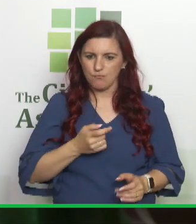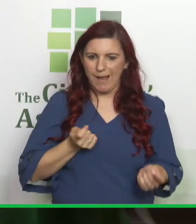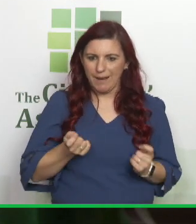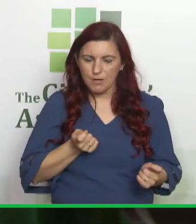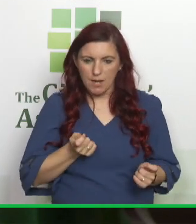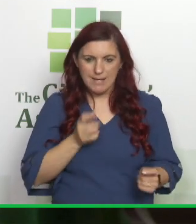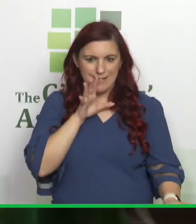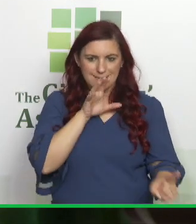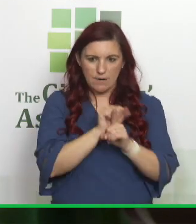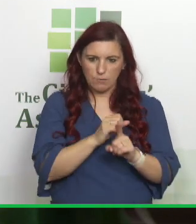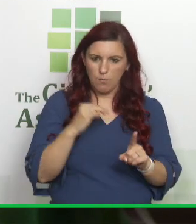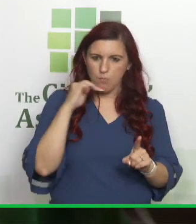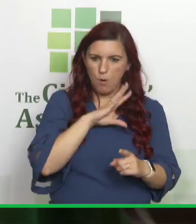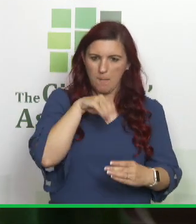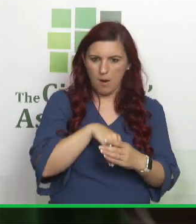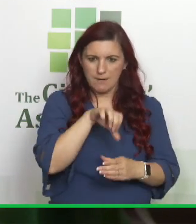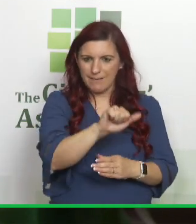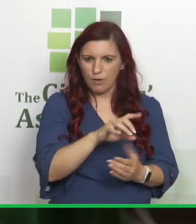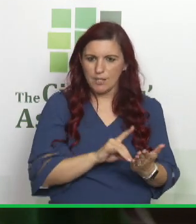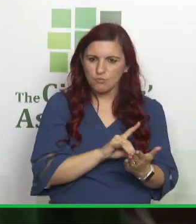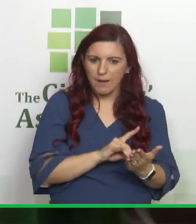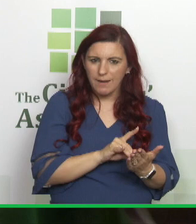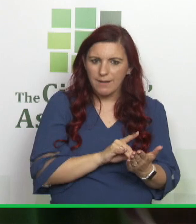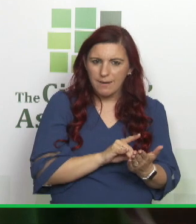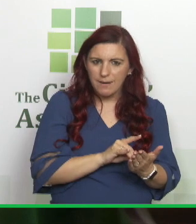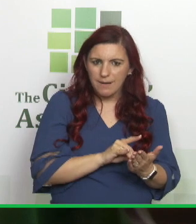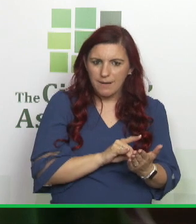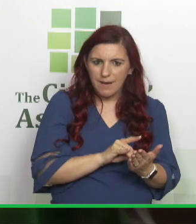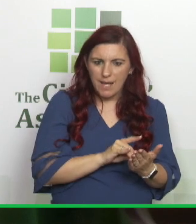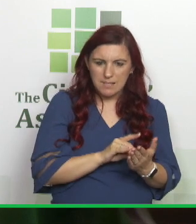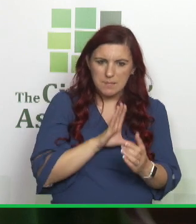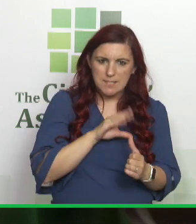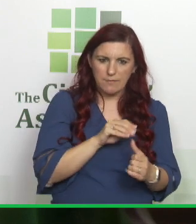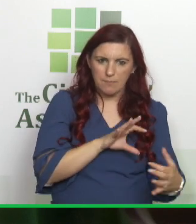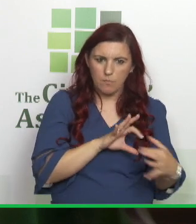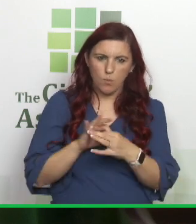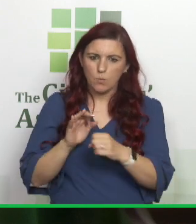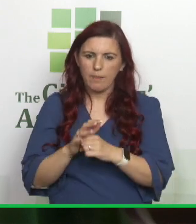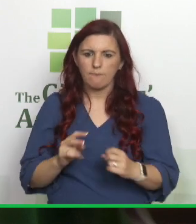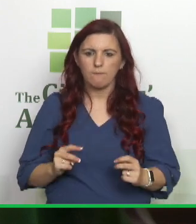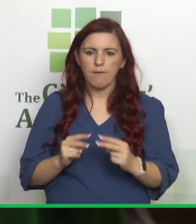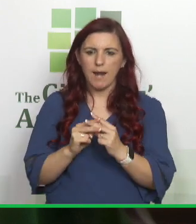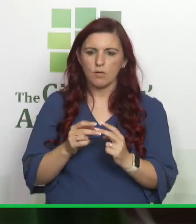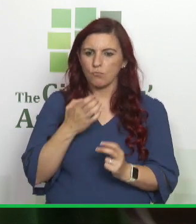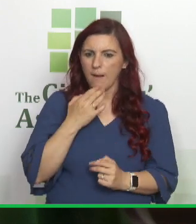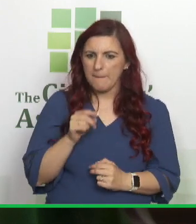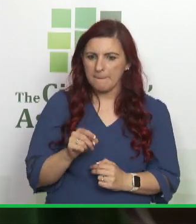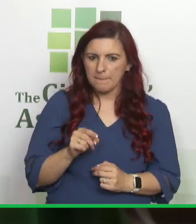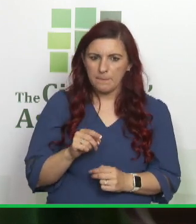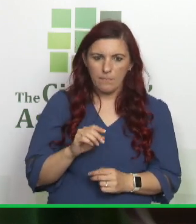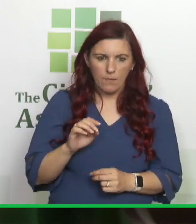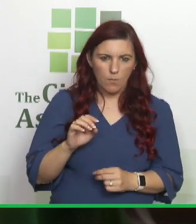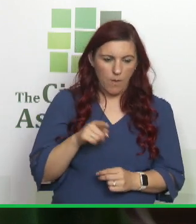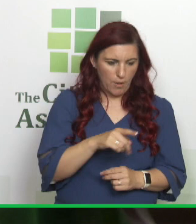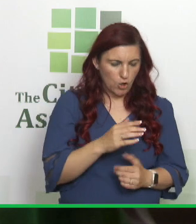fundamental part of a person's offending history and is particularly associated with violent crime. Early in life, when overwhelming